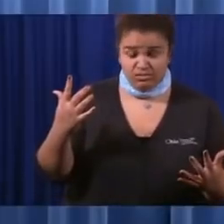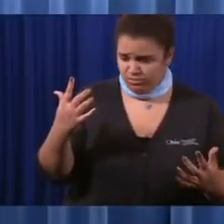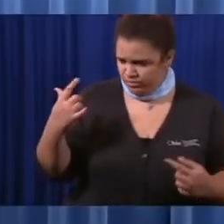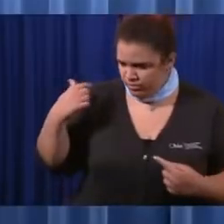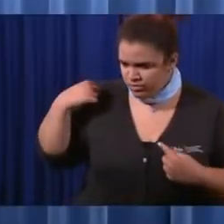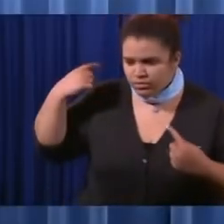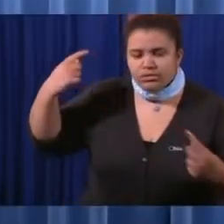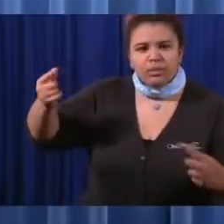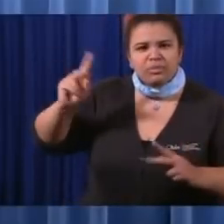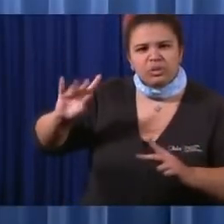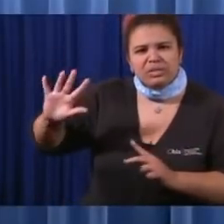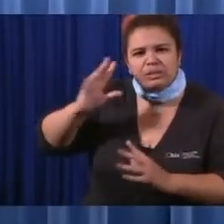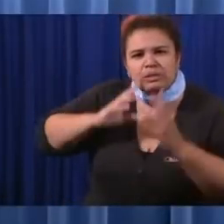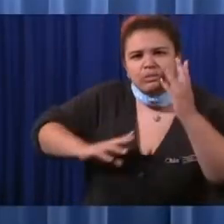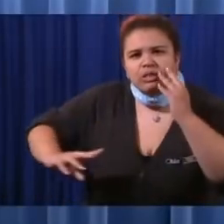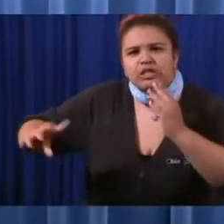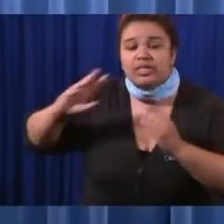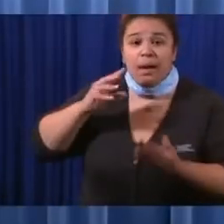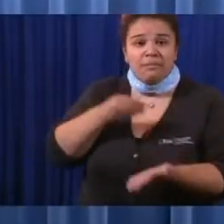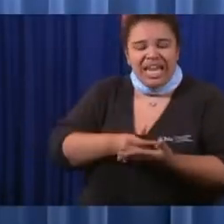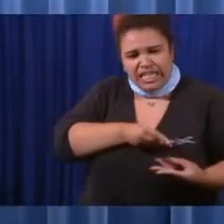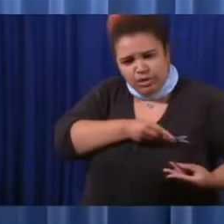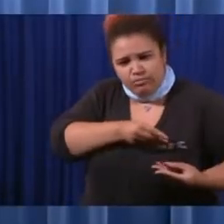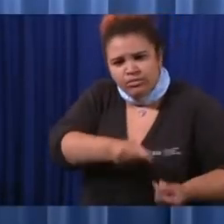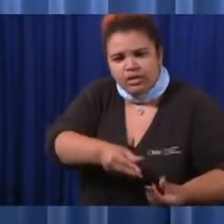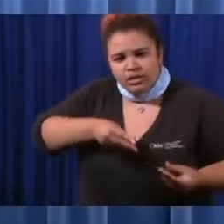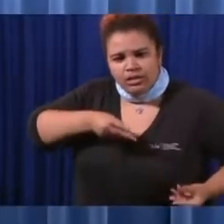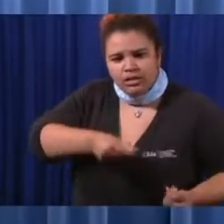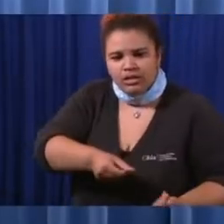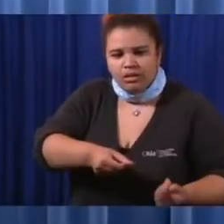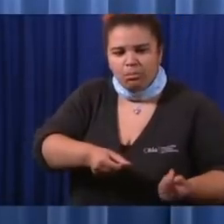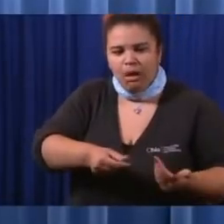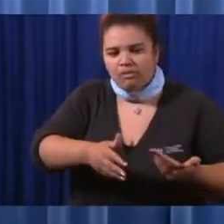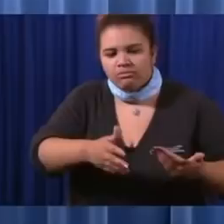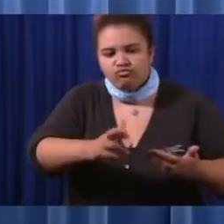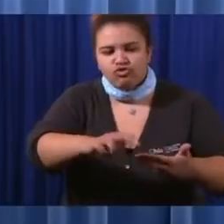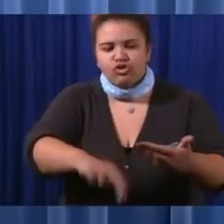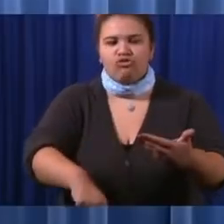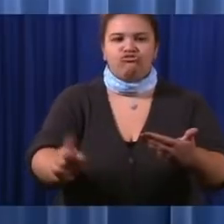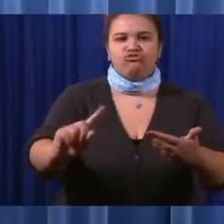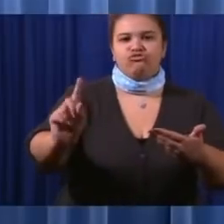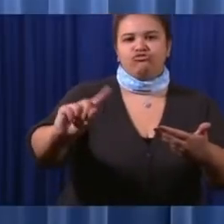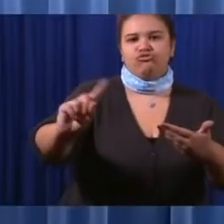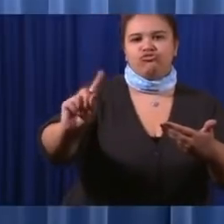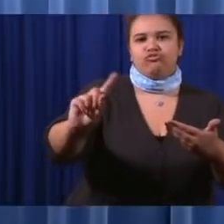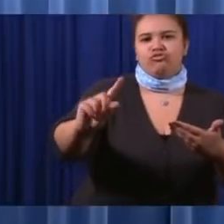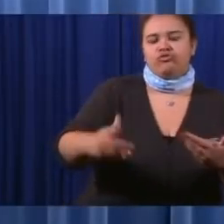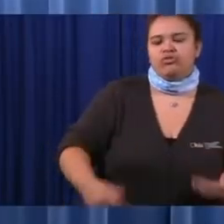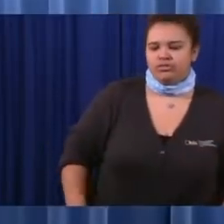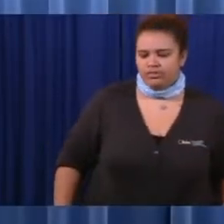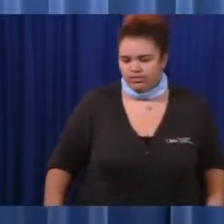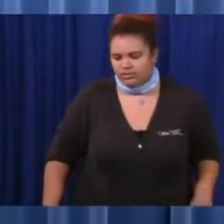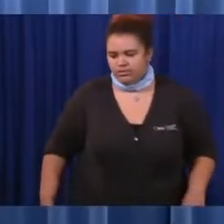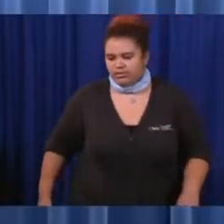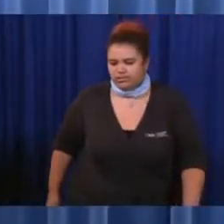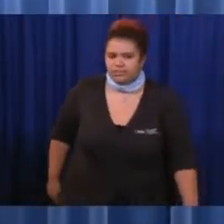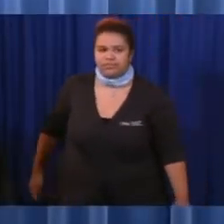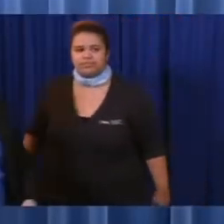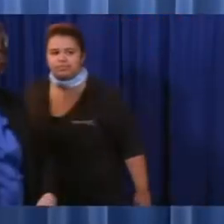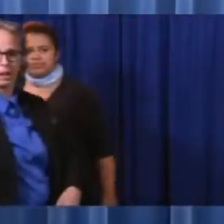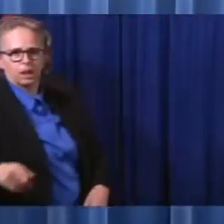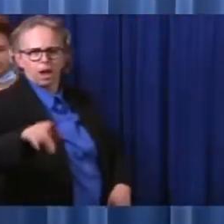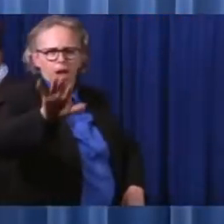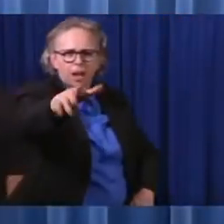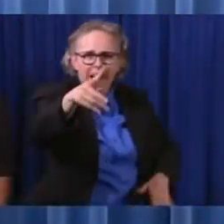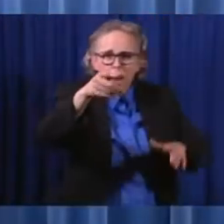many organizations, we're back, like I said, square one. Well, I think that's an excellent question. That is a